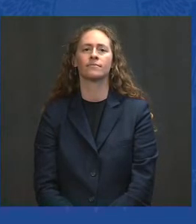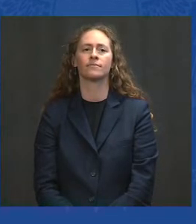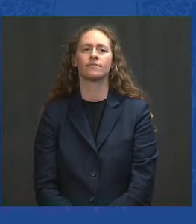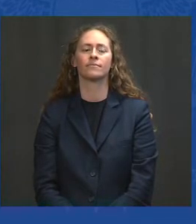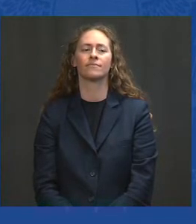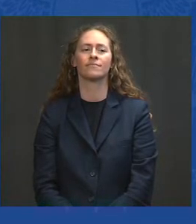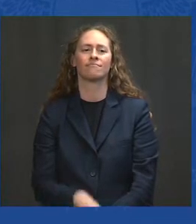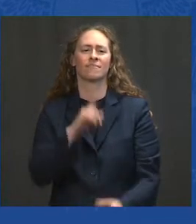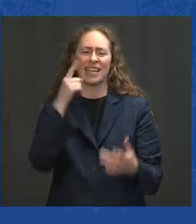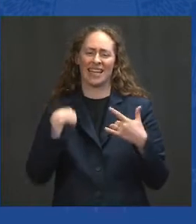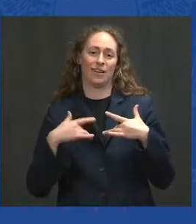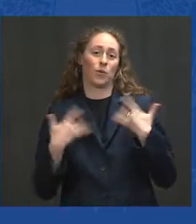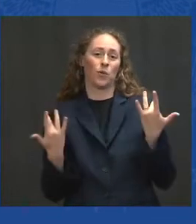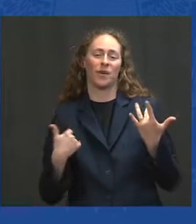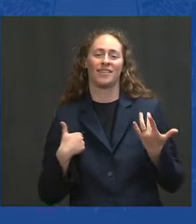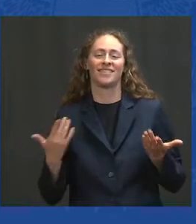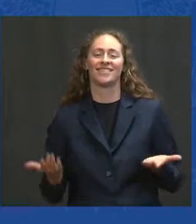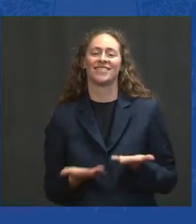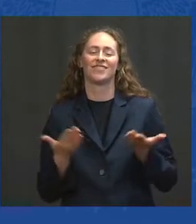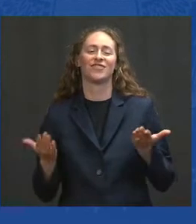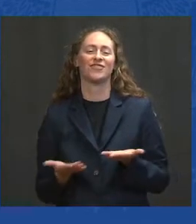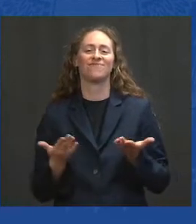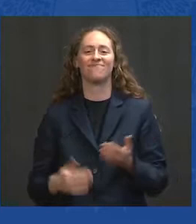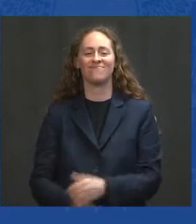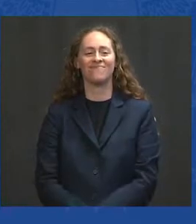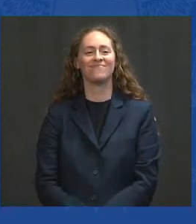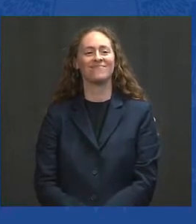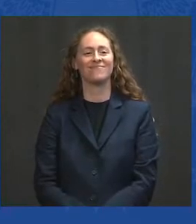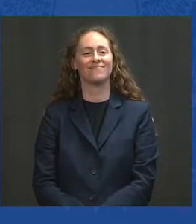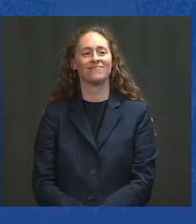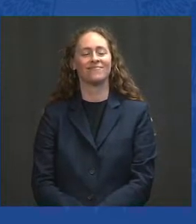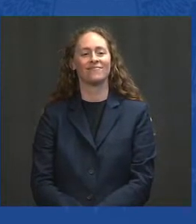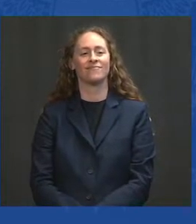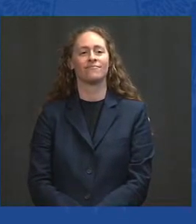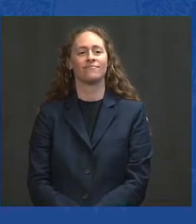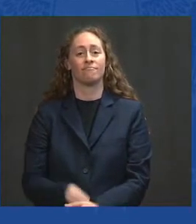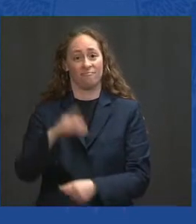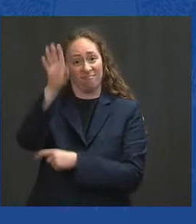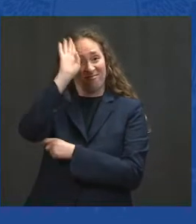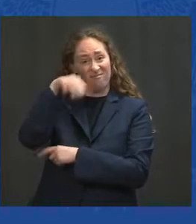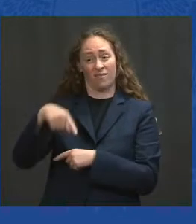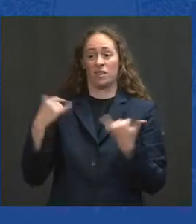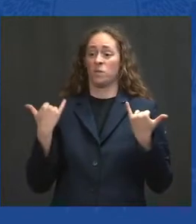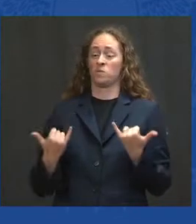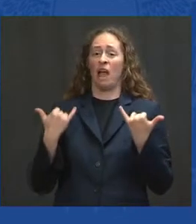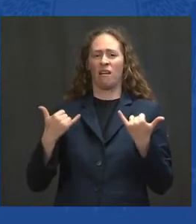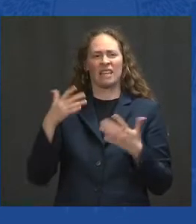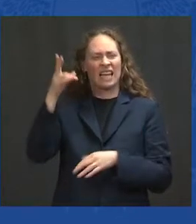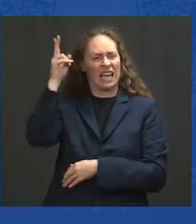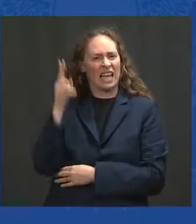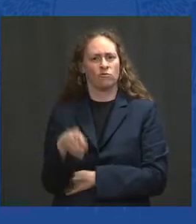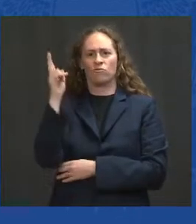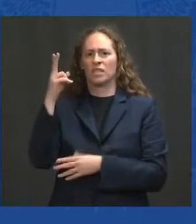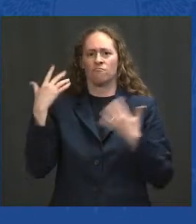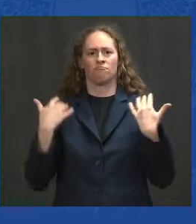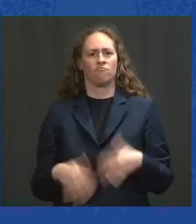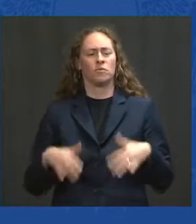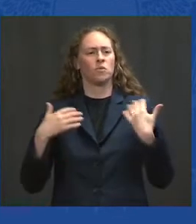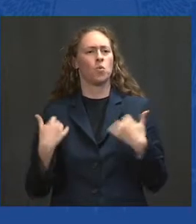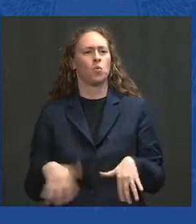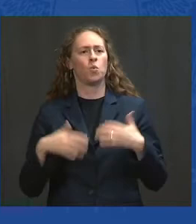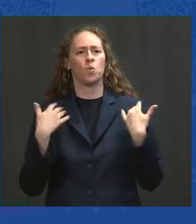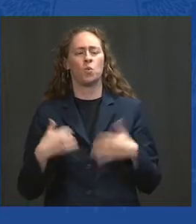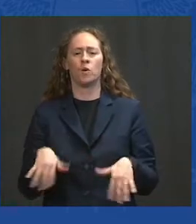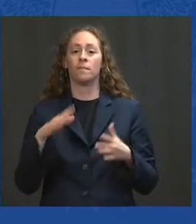I believe this is actually a historic day. Historic day in the sense as we continue to build